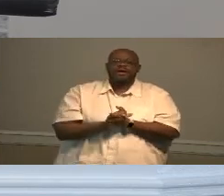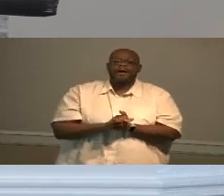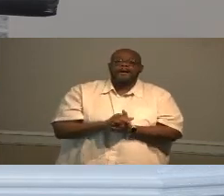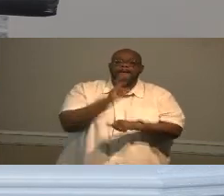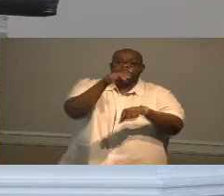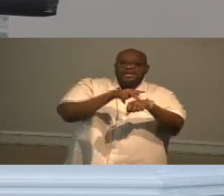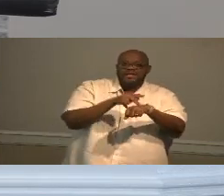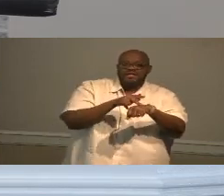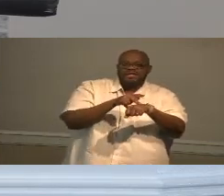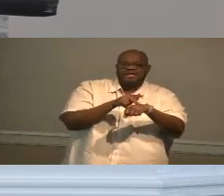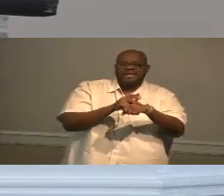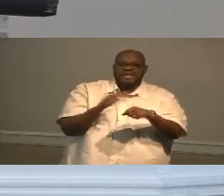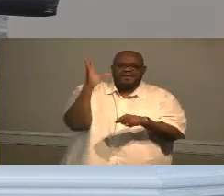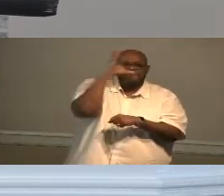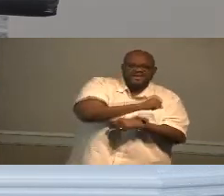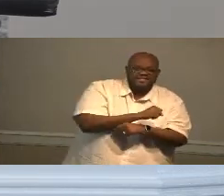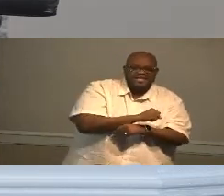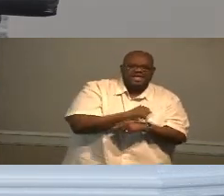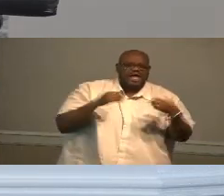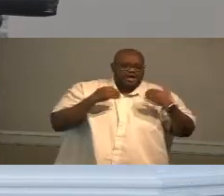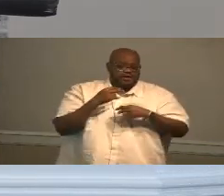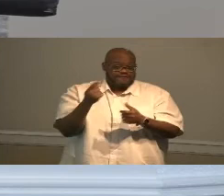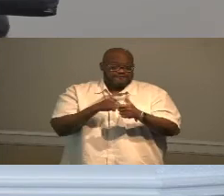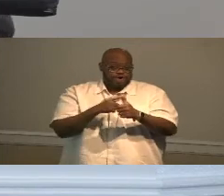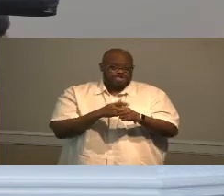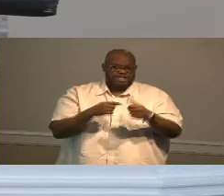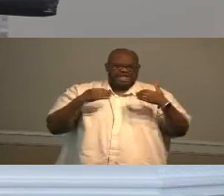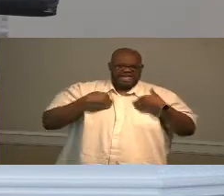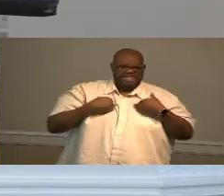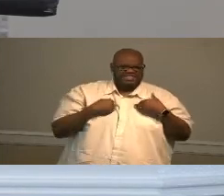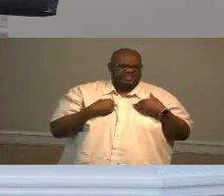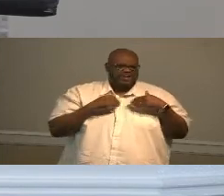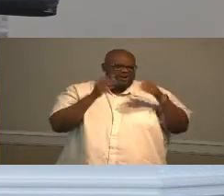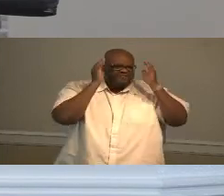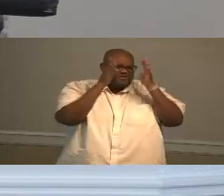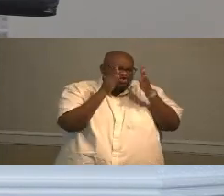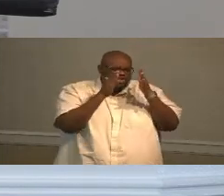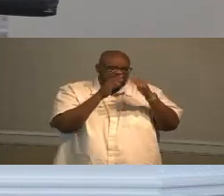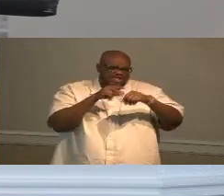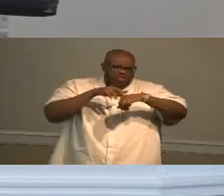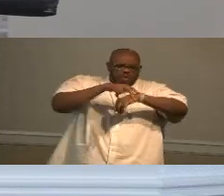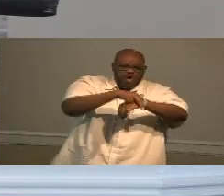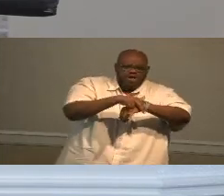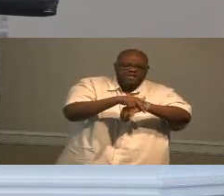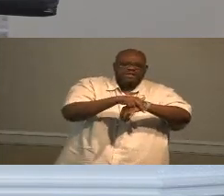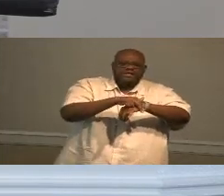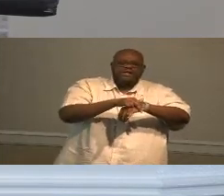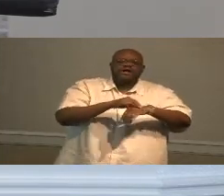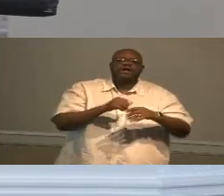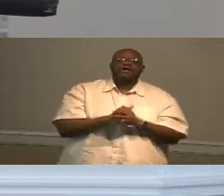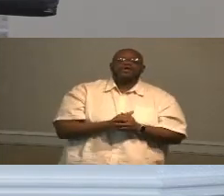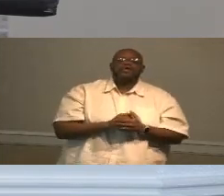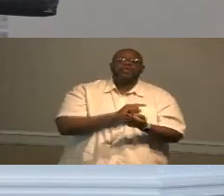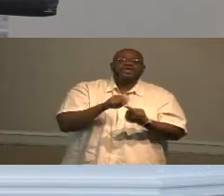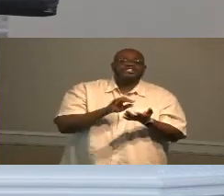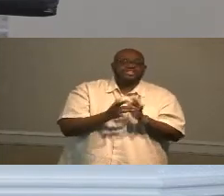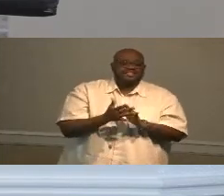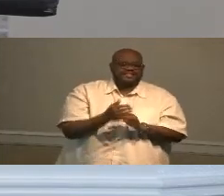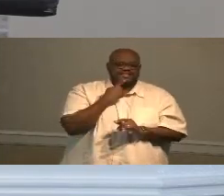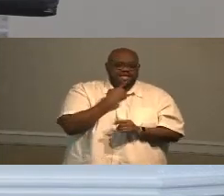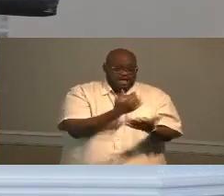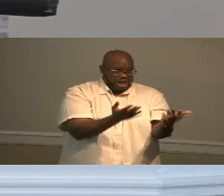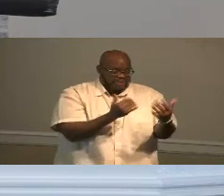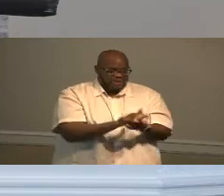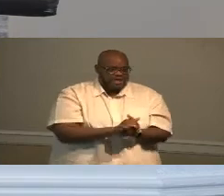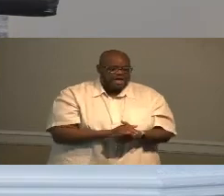the right eye contact. He's moving. He's stepping on water, defying gravity. But along the way, as he's putting left